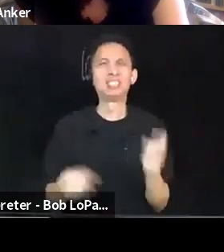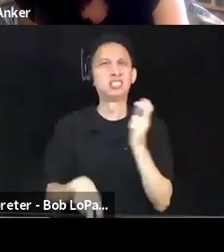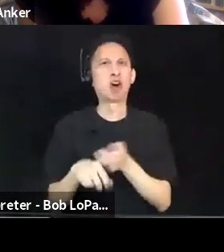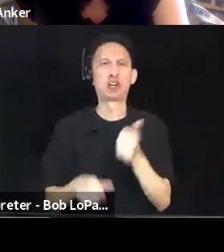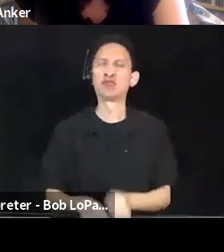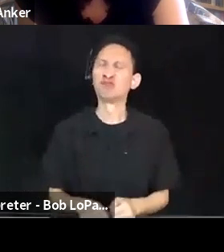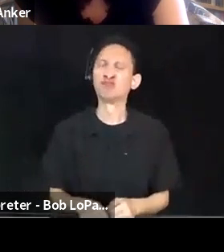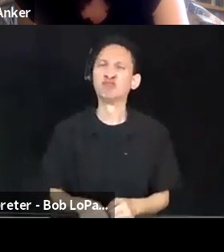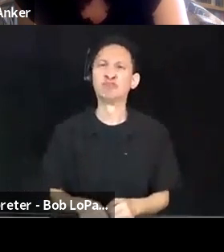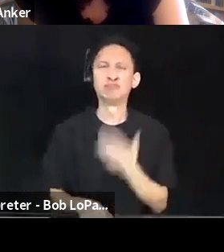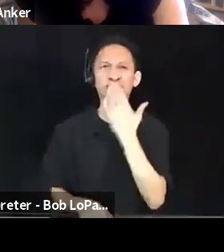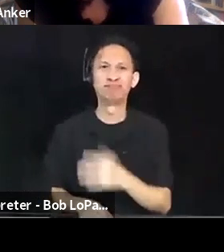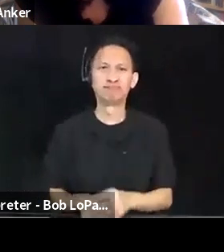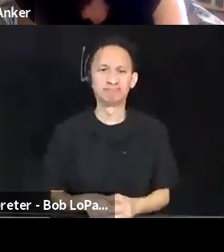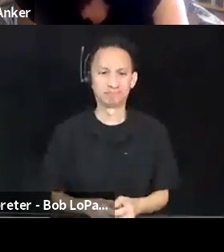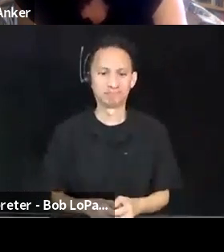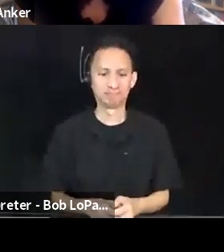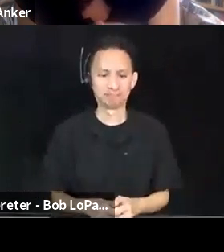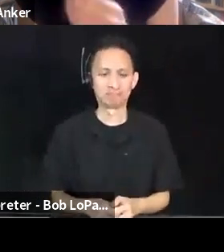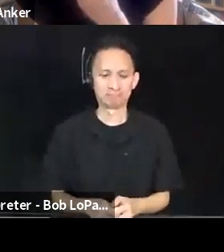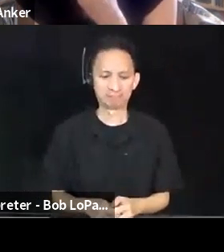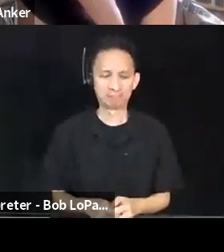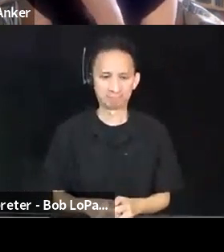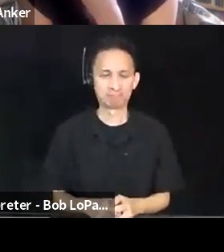Thanks. Thank you.